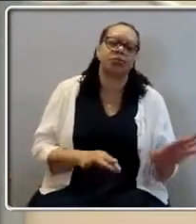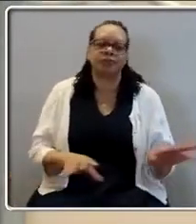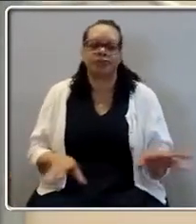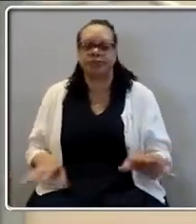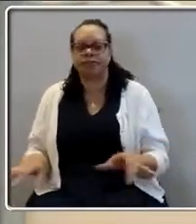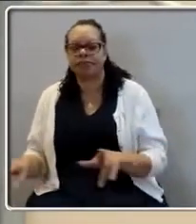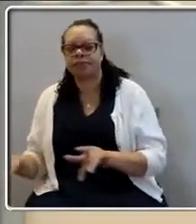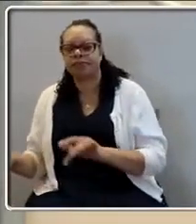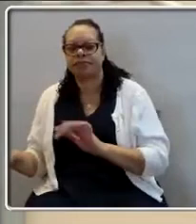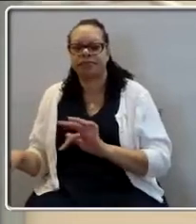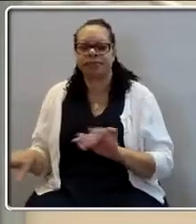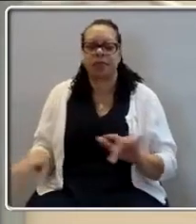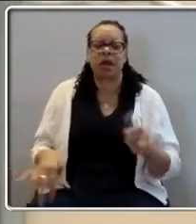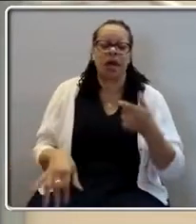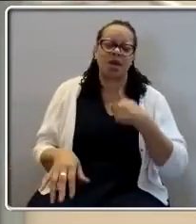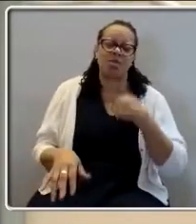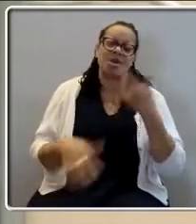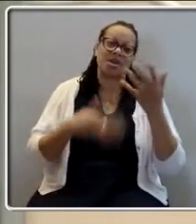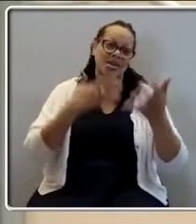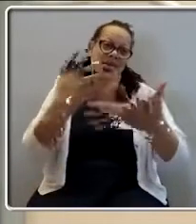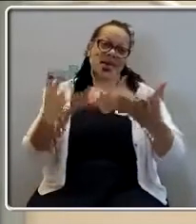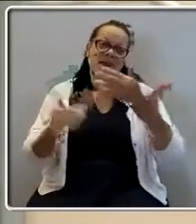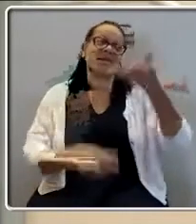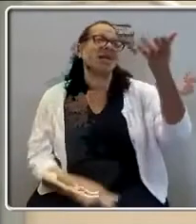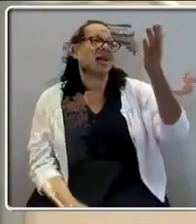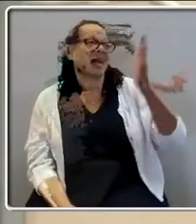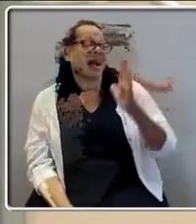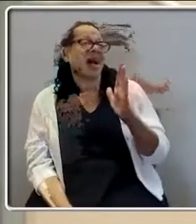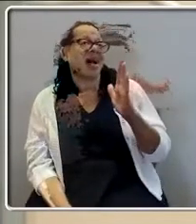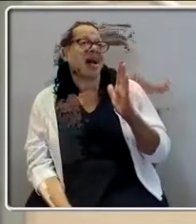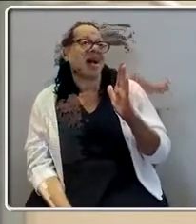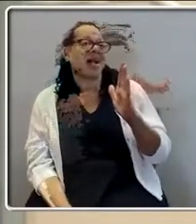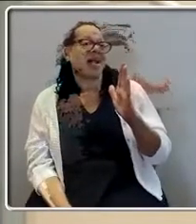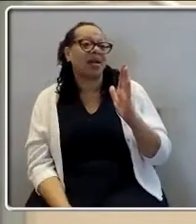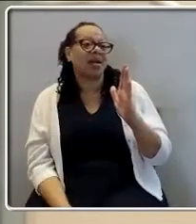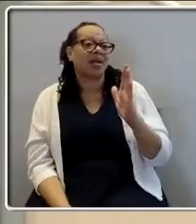I'm going to sing to God, and then I'm going to let him sing to you.